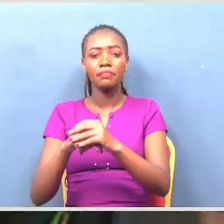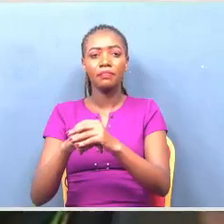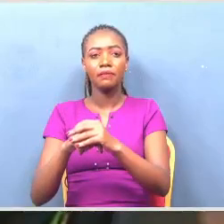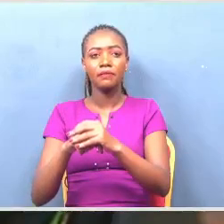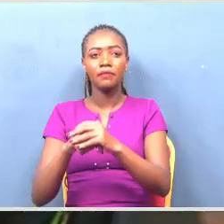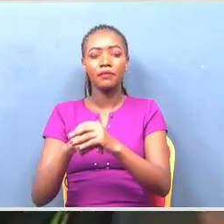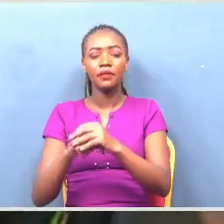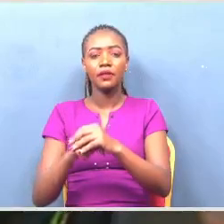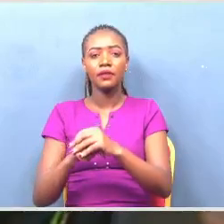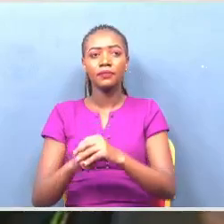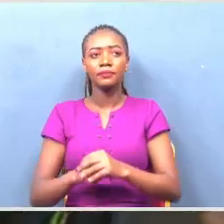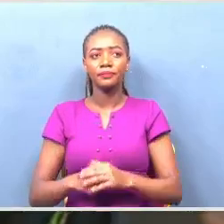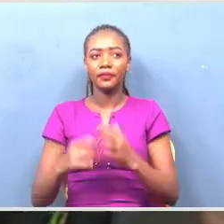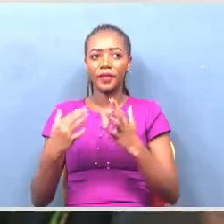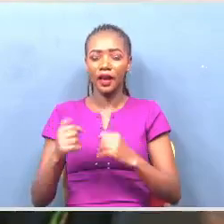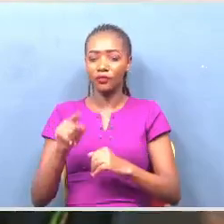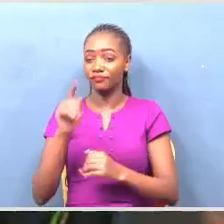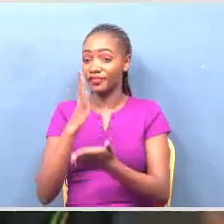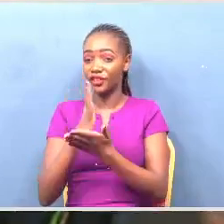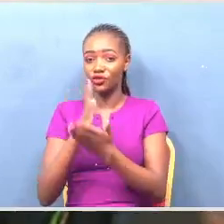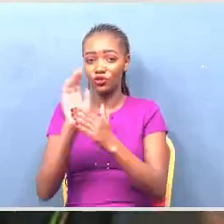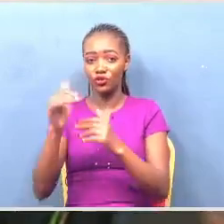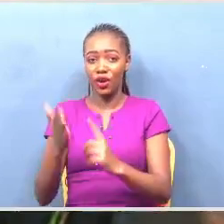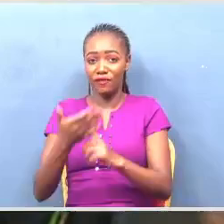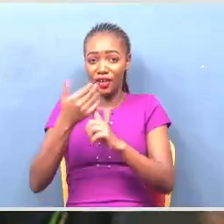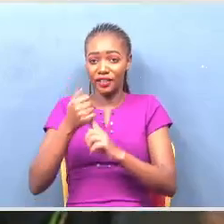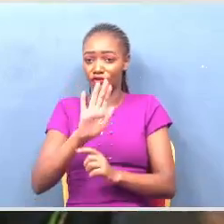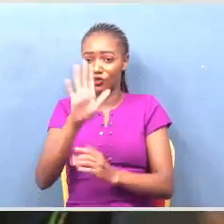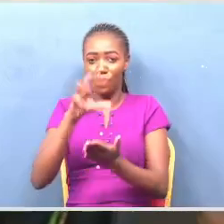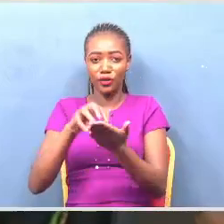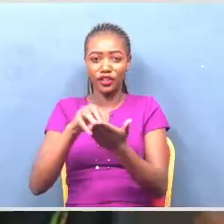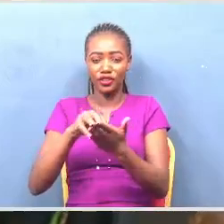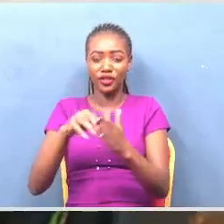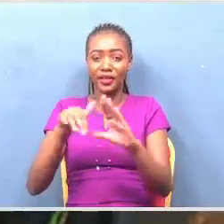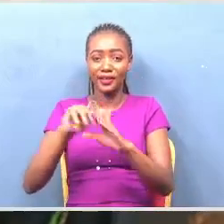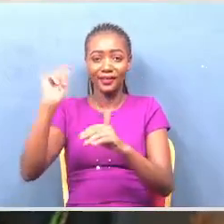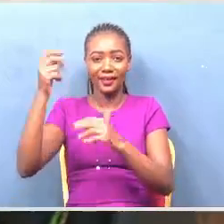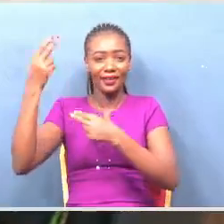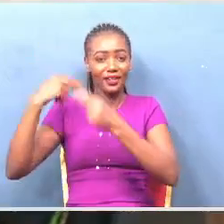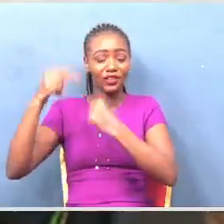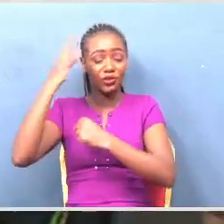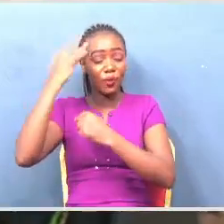you have earned your place in the history of Kenya. Because today,